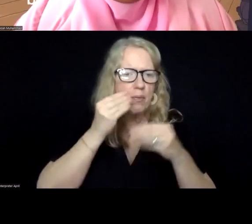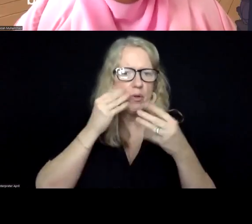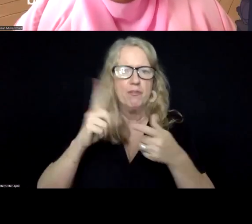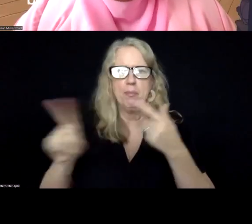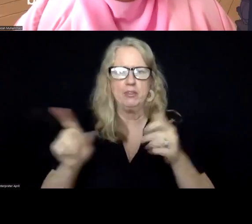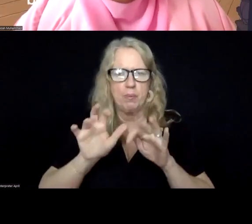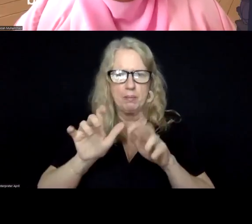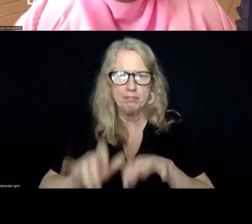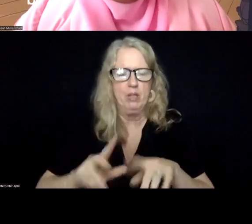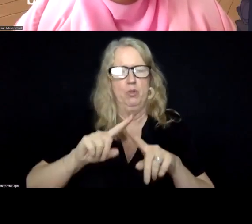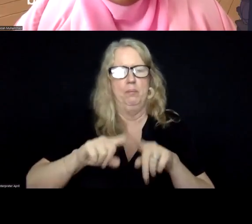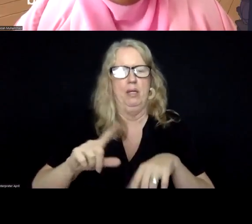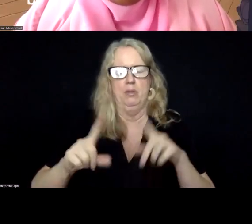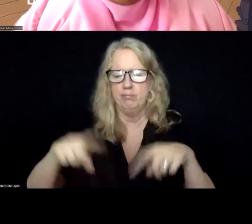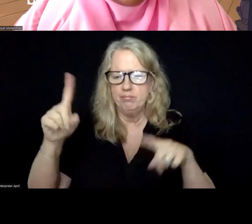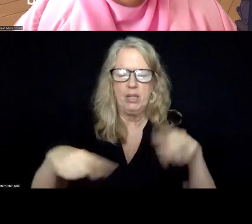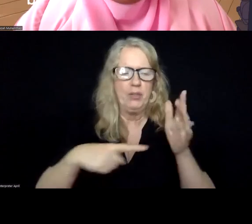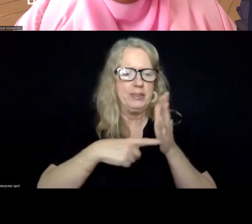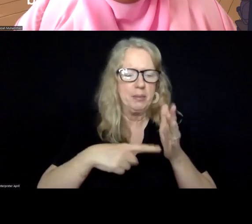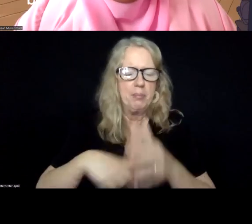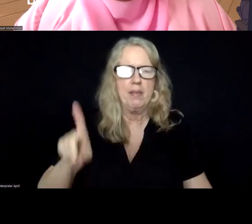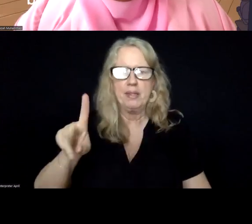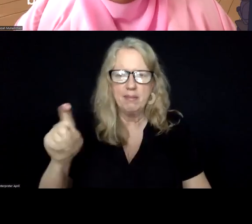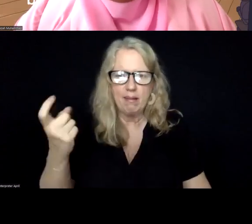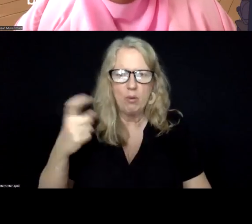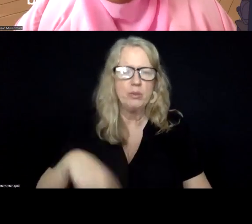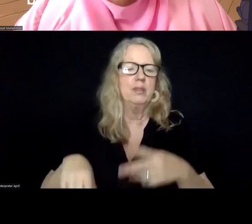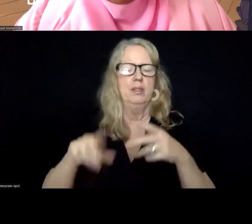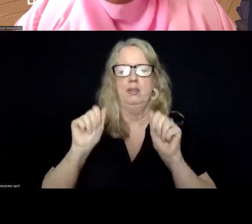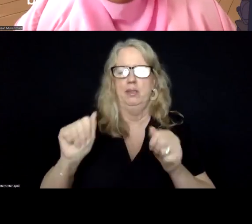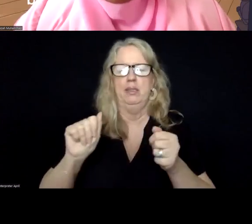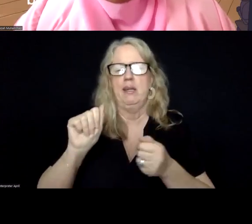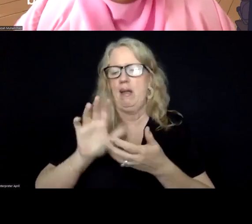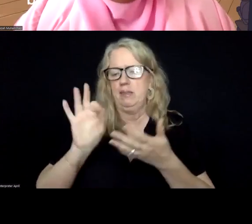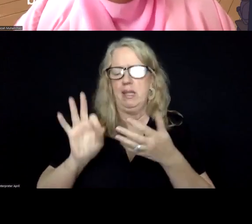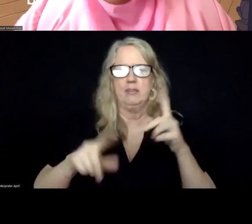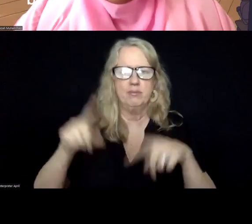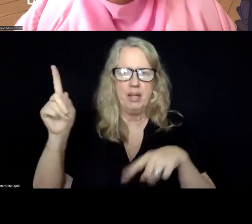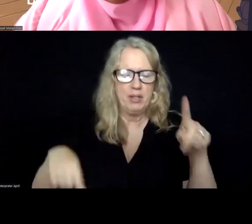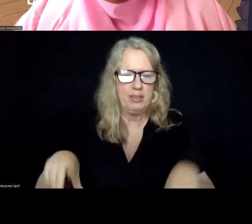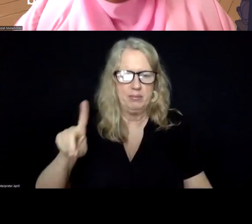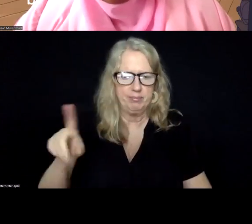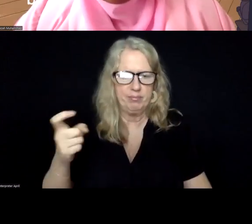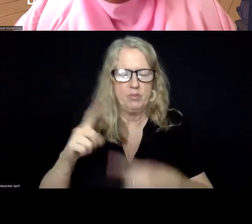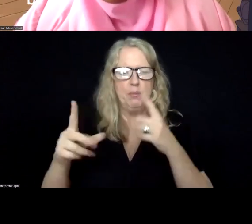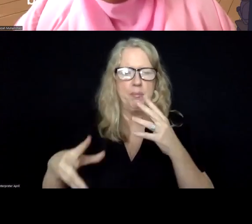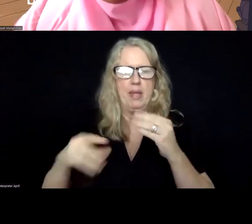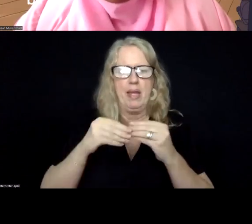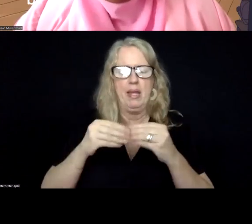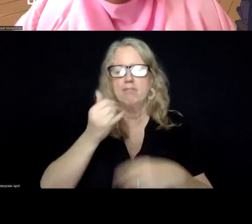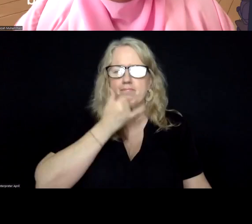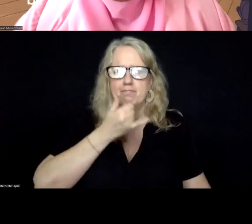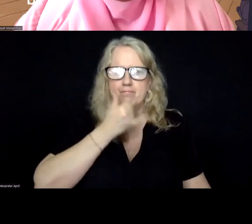in. Depending on what various symptoms or diagnoses they have, we can select various diagnoses. We can add areas of